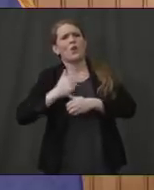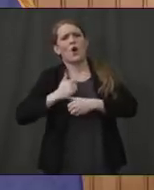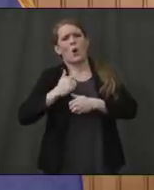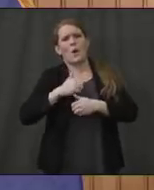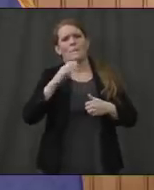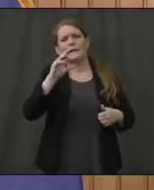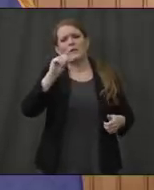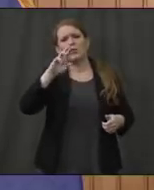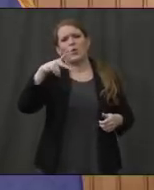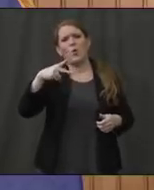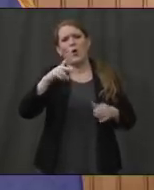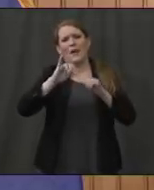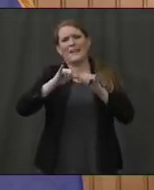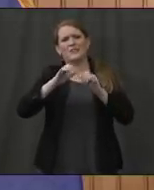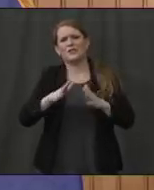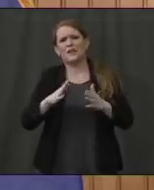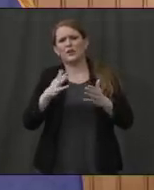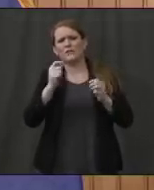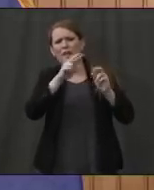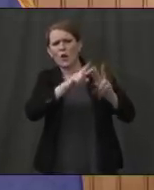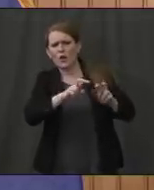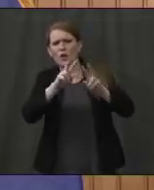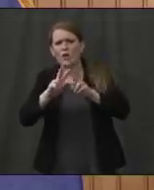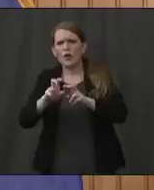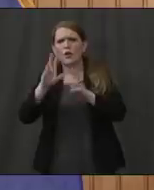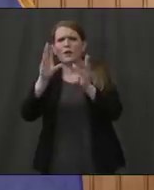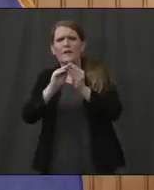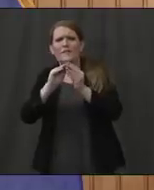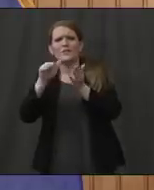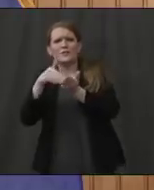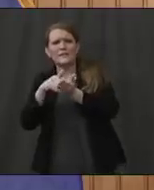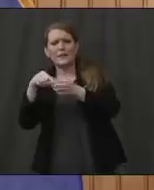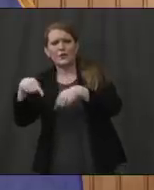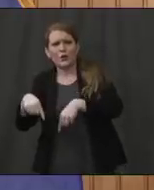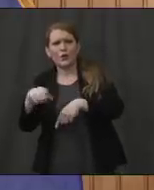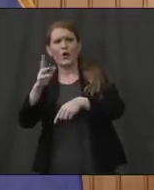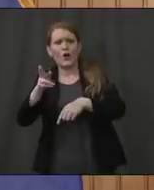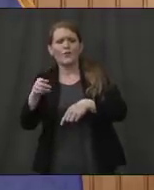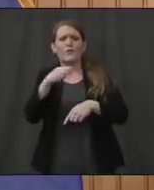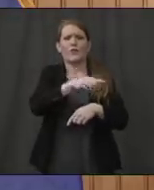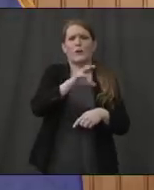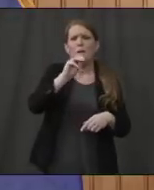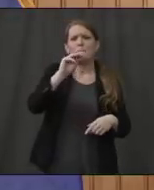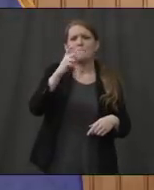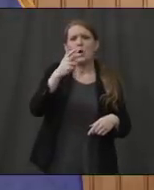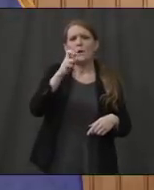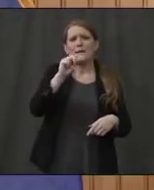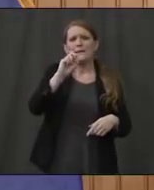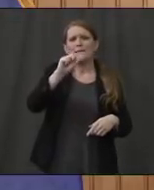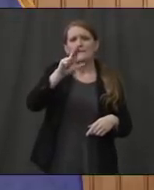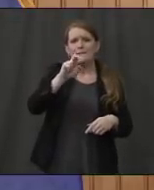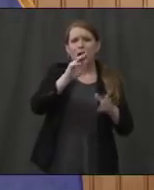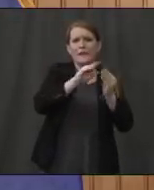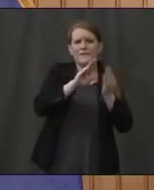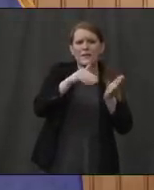for necessarily? Well, they were looking at those Or is it for staff? Well, it's actually, right now we're looking for patients. We're looking for